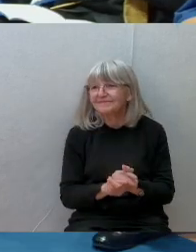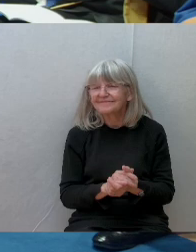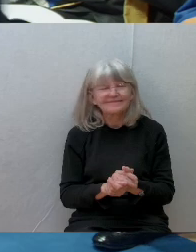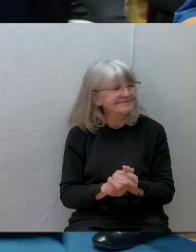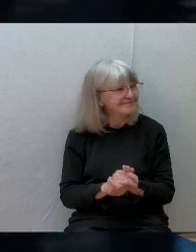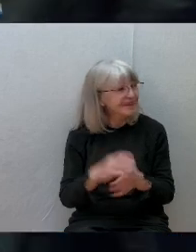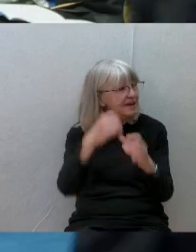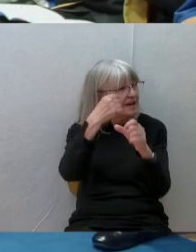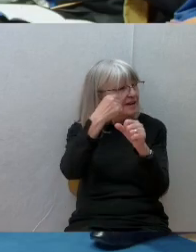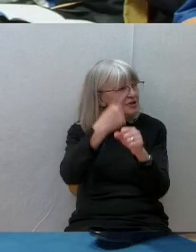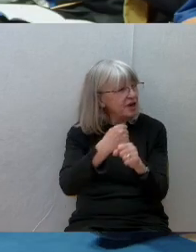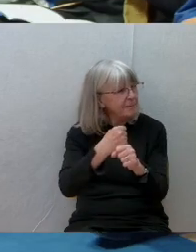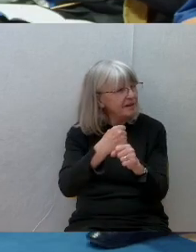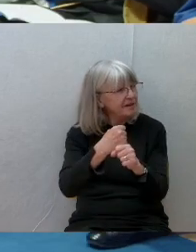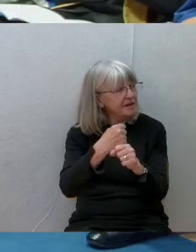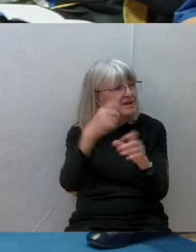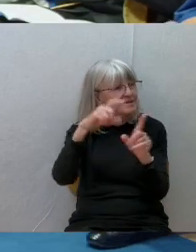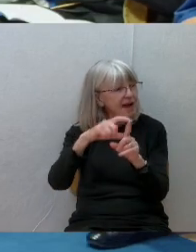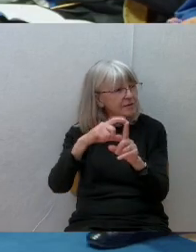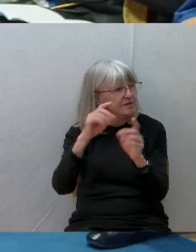Gemma Darragh.